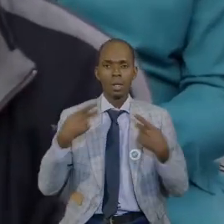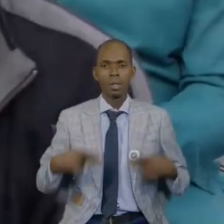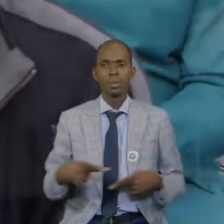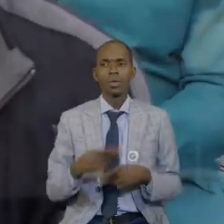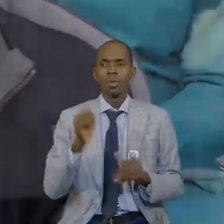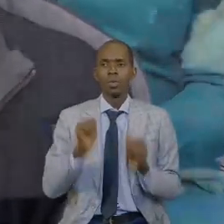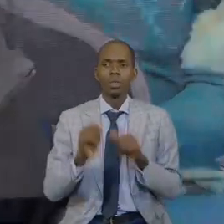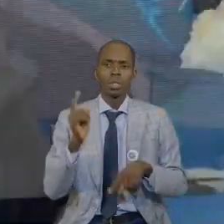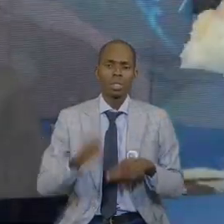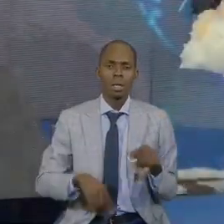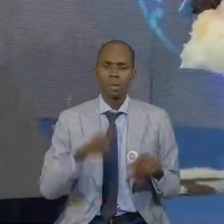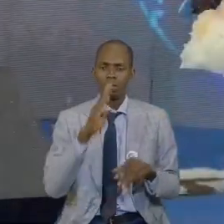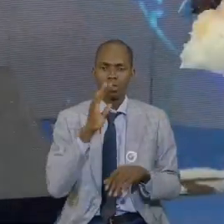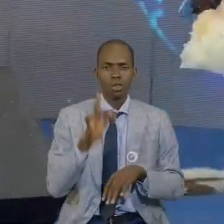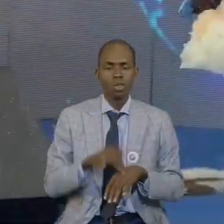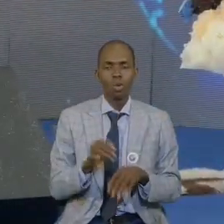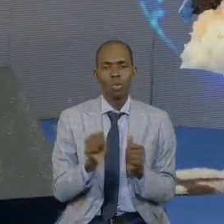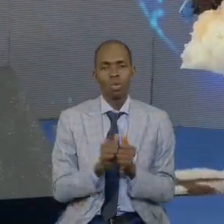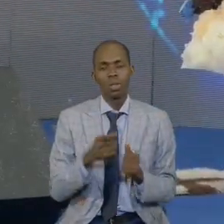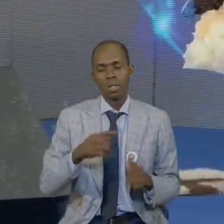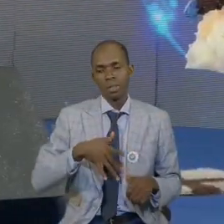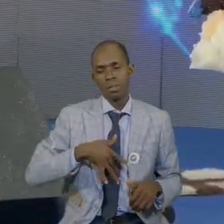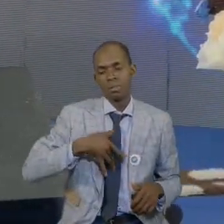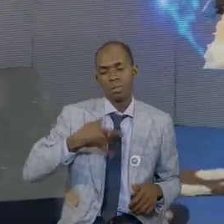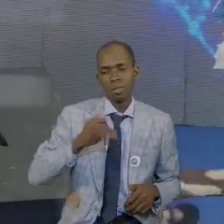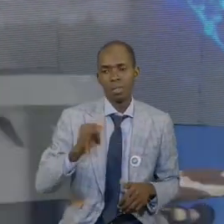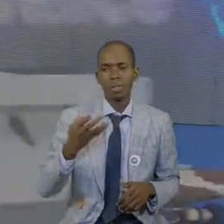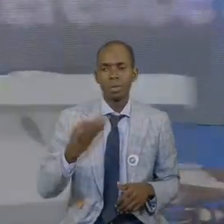the feeling of our infirmities.